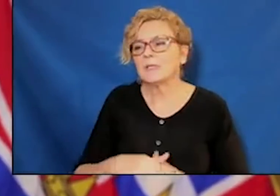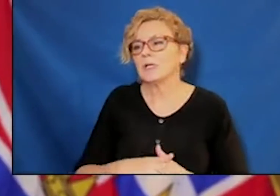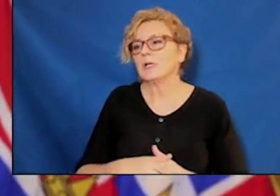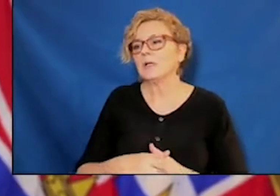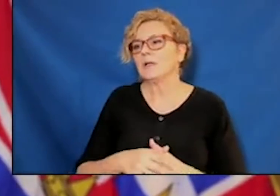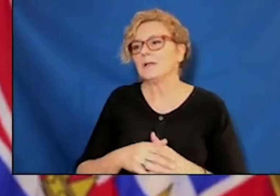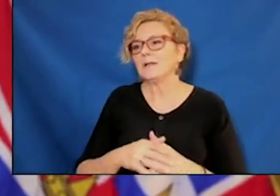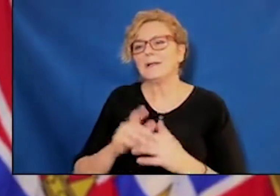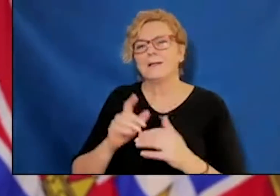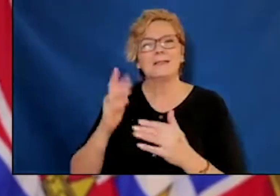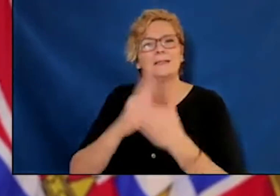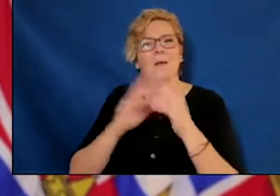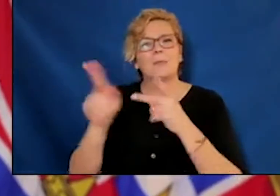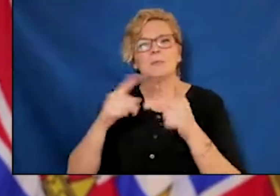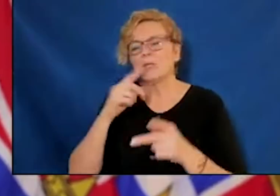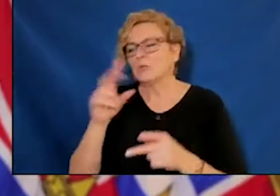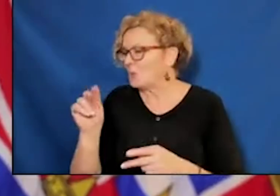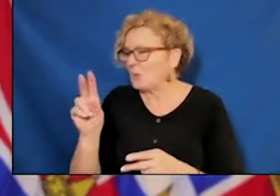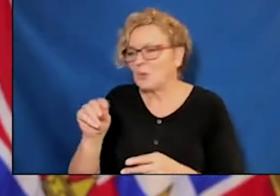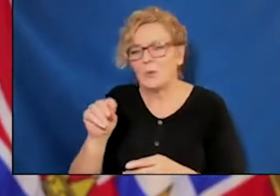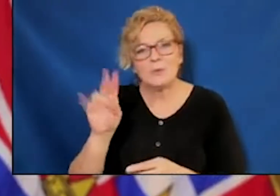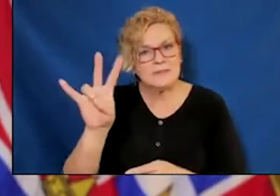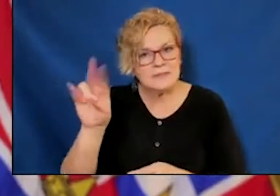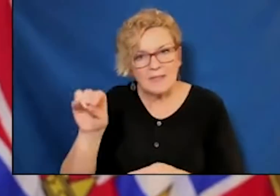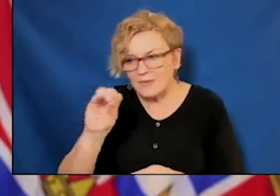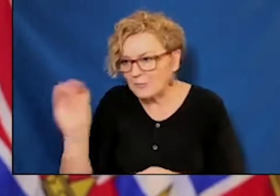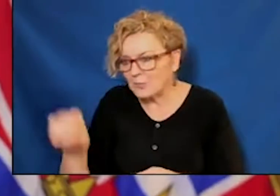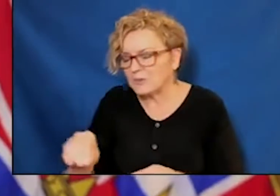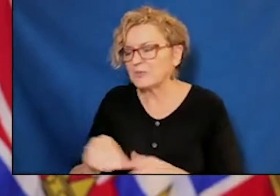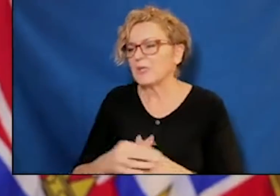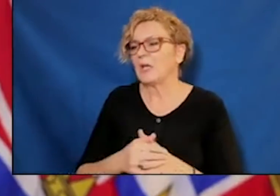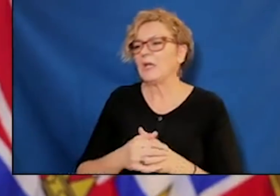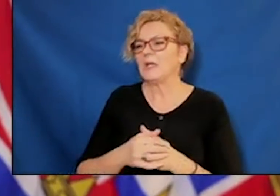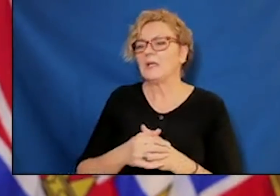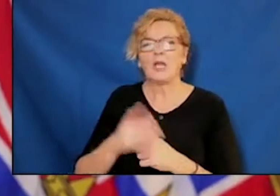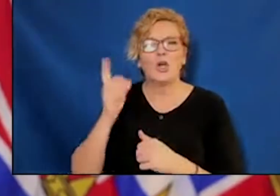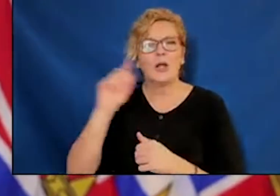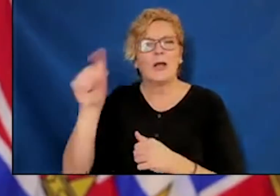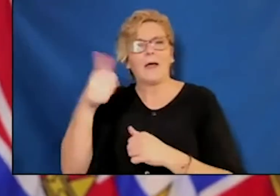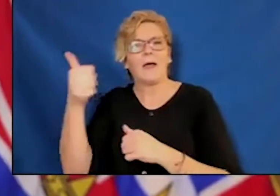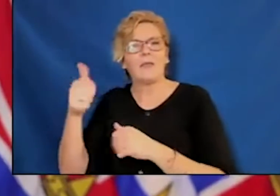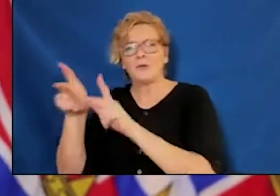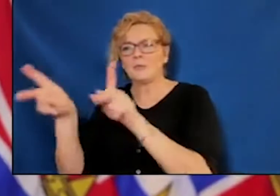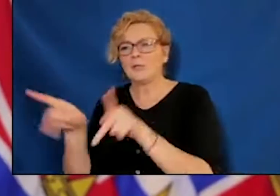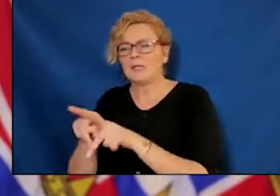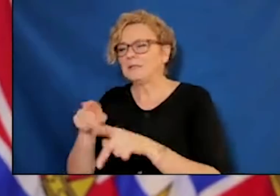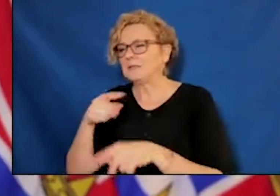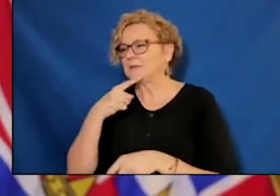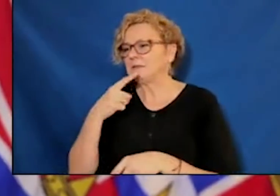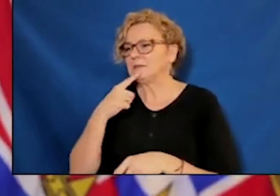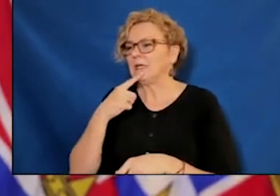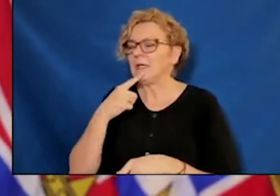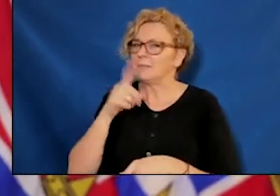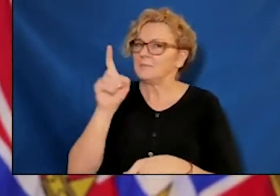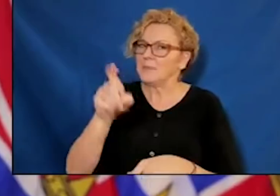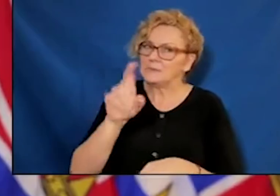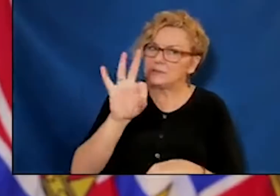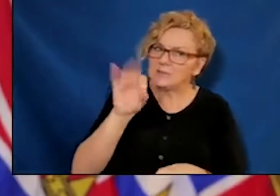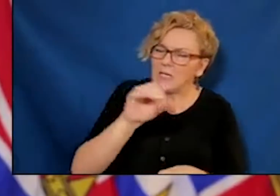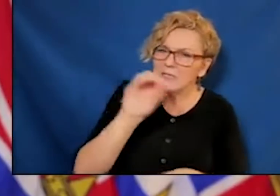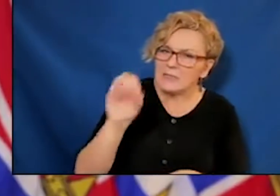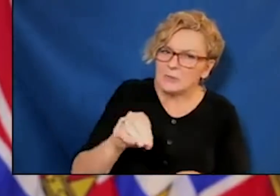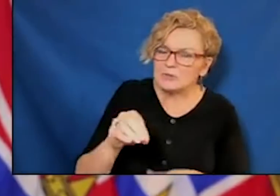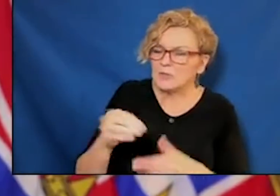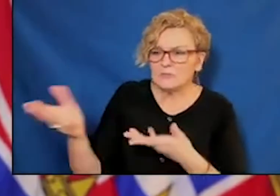90%. Do you have you had occasion to revisit those estimates, and what would be the implication if it is higher,